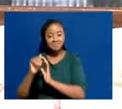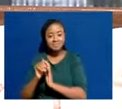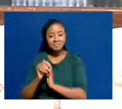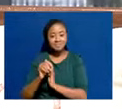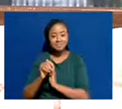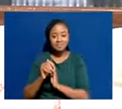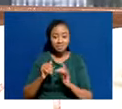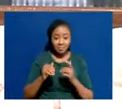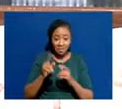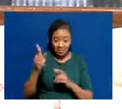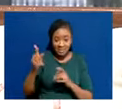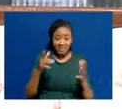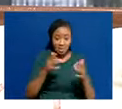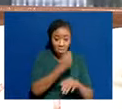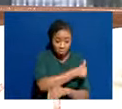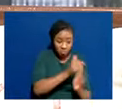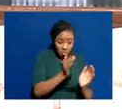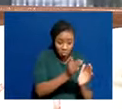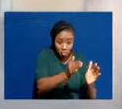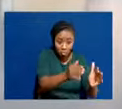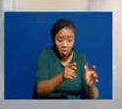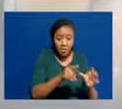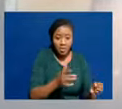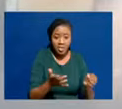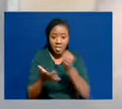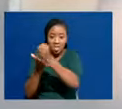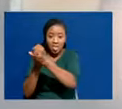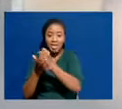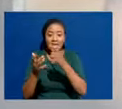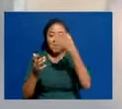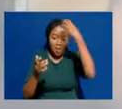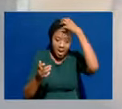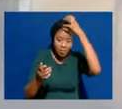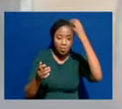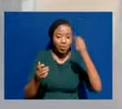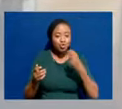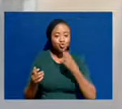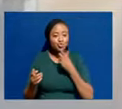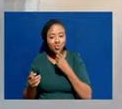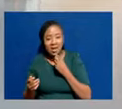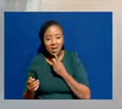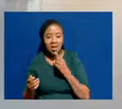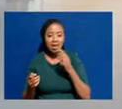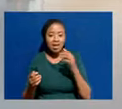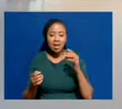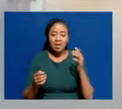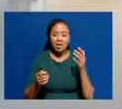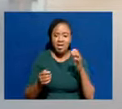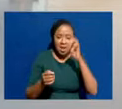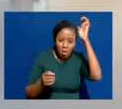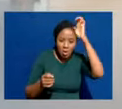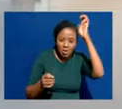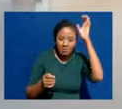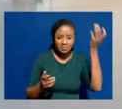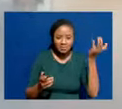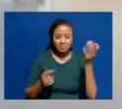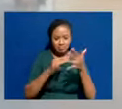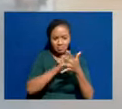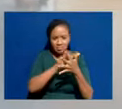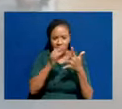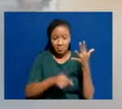referrals. It's a referral hospital. So you have referrals from Lamu, from Turkana, from Eldoret, from wherever it is.